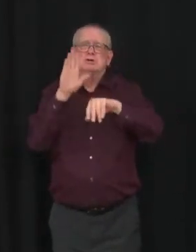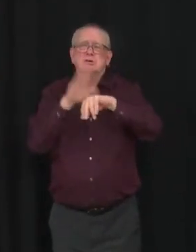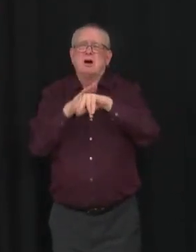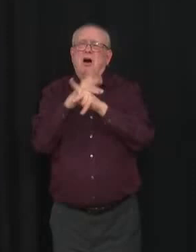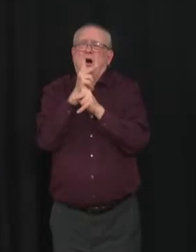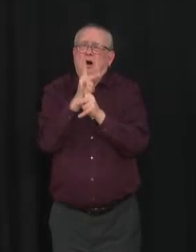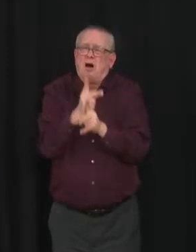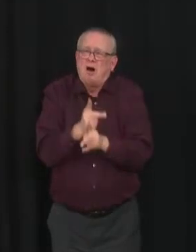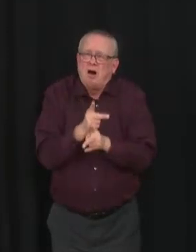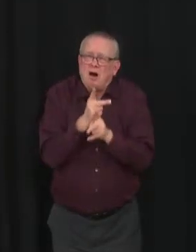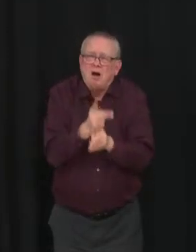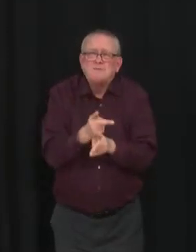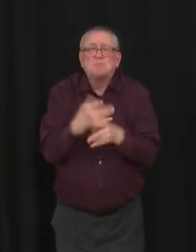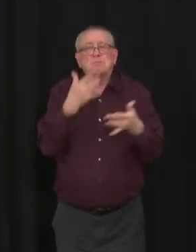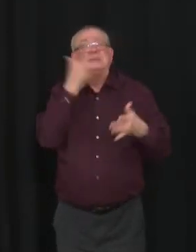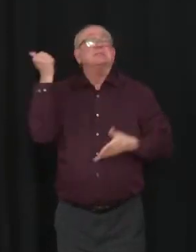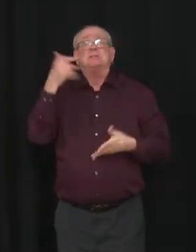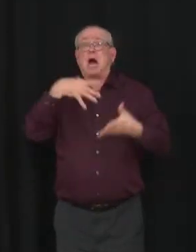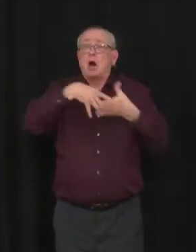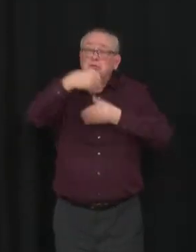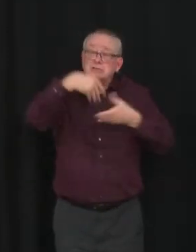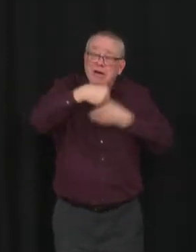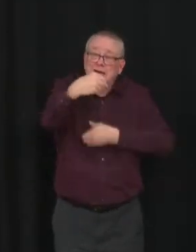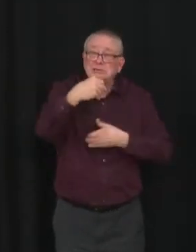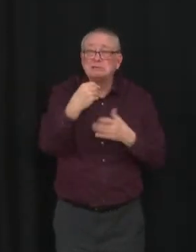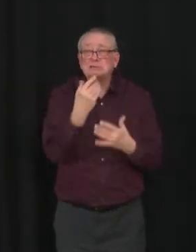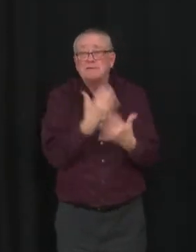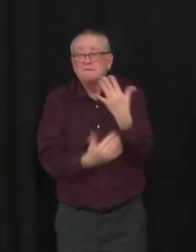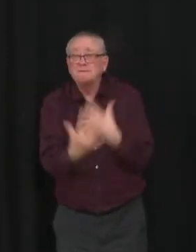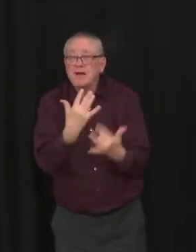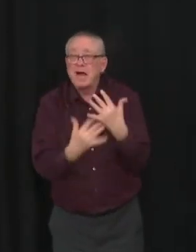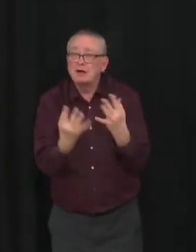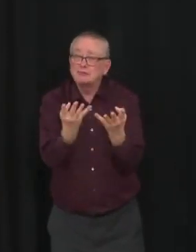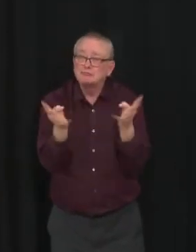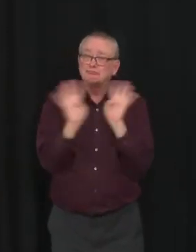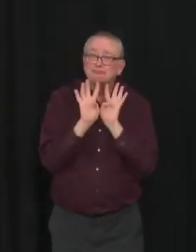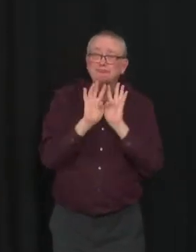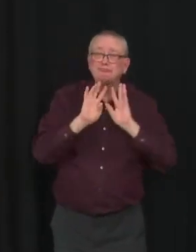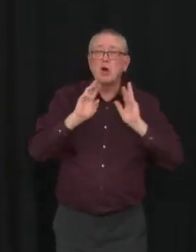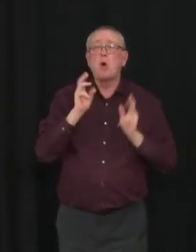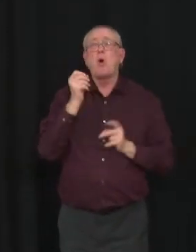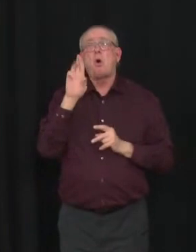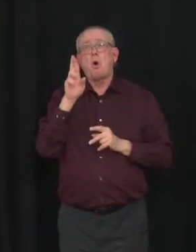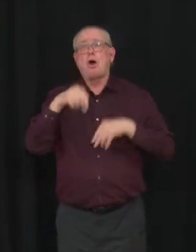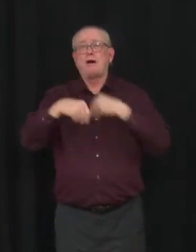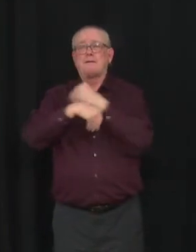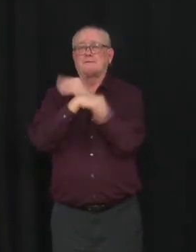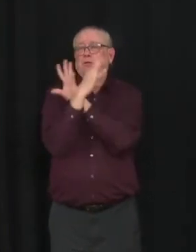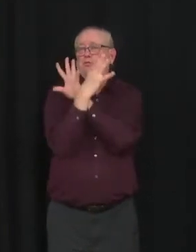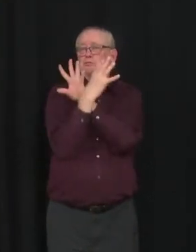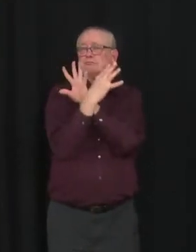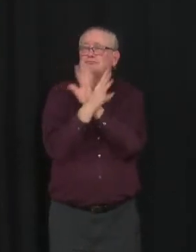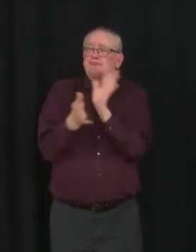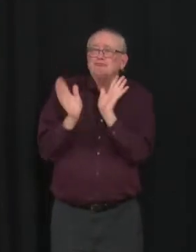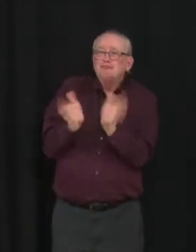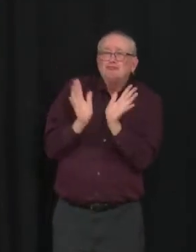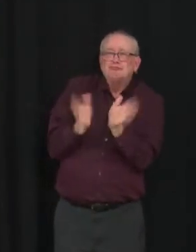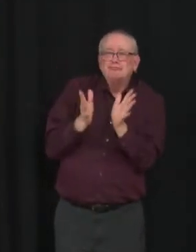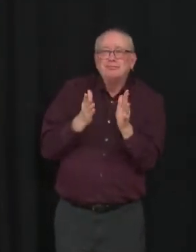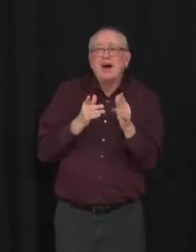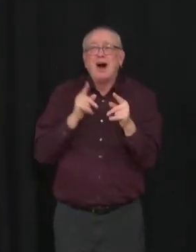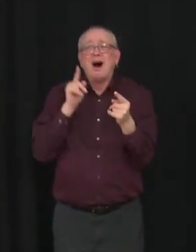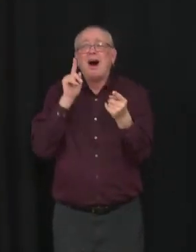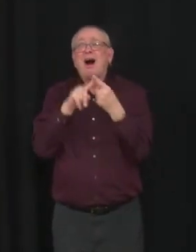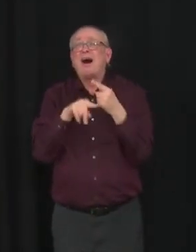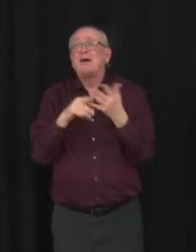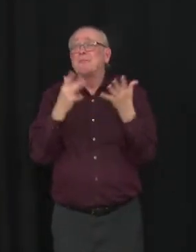gathering indoors, have virtual gatherings instead of in-person ones, plan for Christmas in July, and celebrate right now with just your